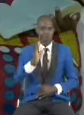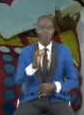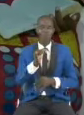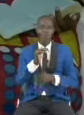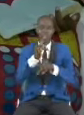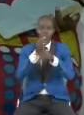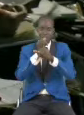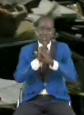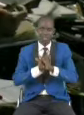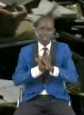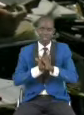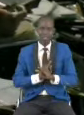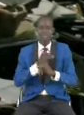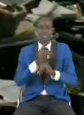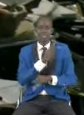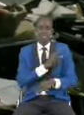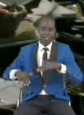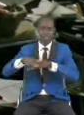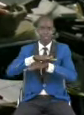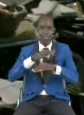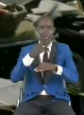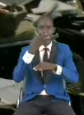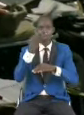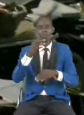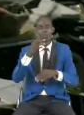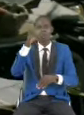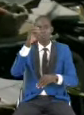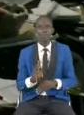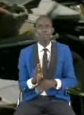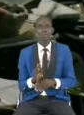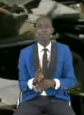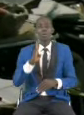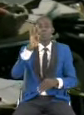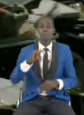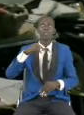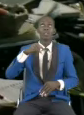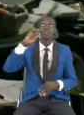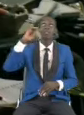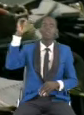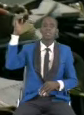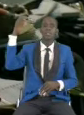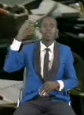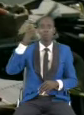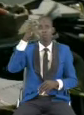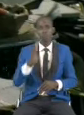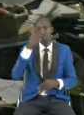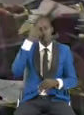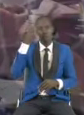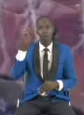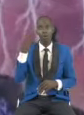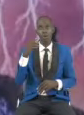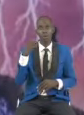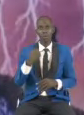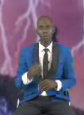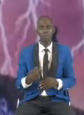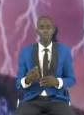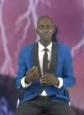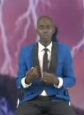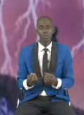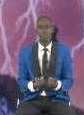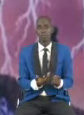inherit the kingdom of God by the grace of God, because of the sacrifice of Christ. You